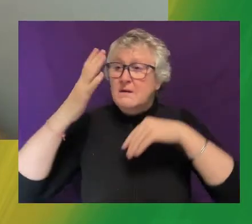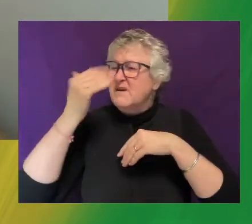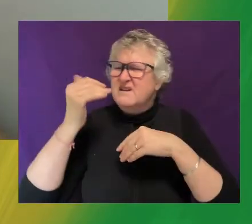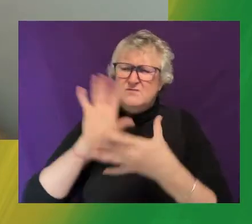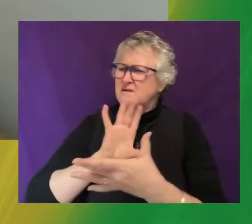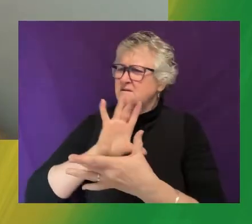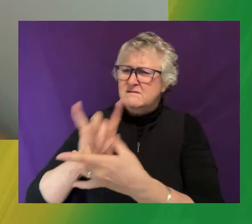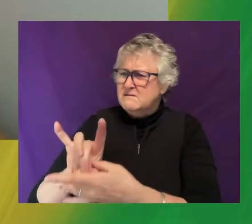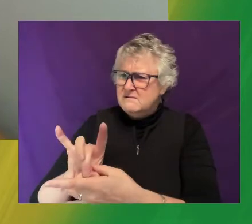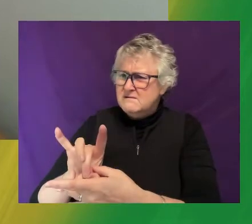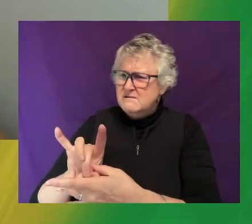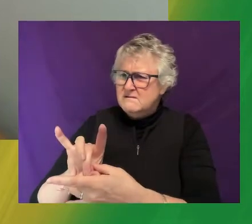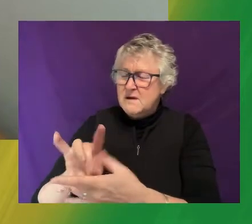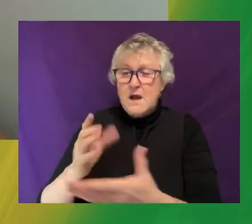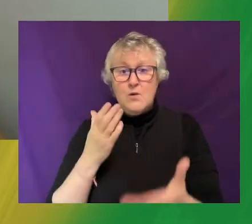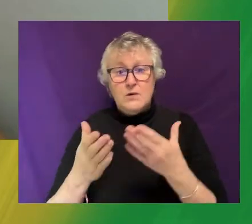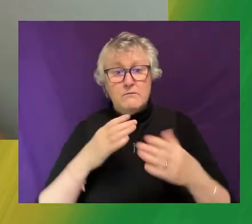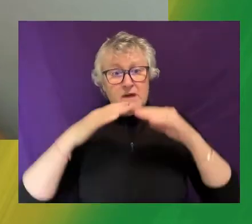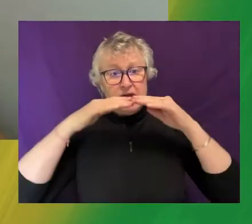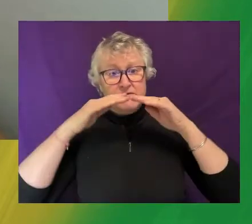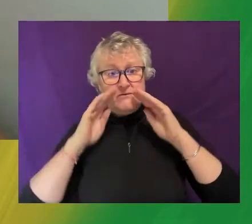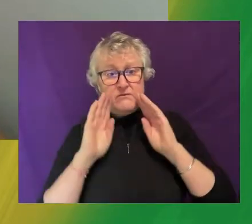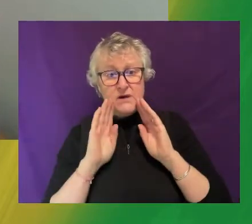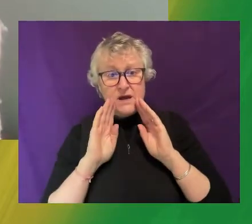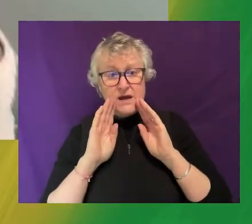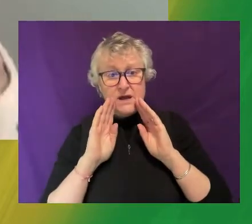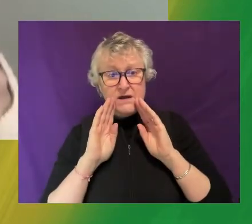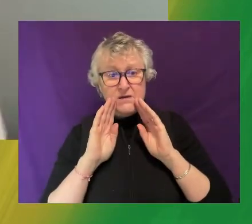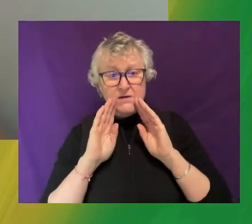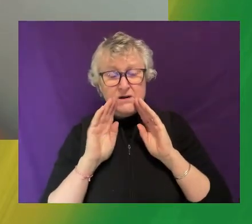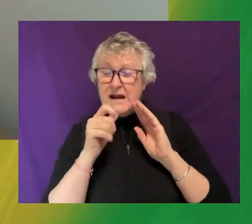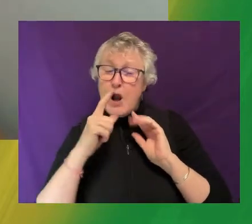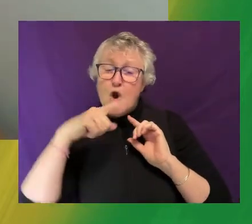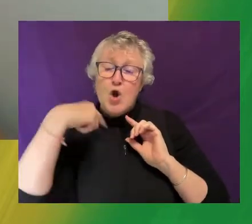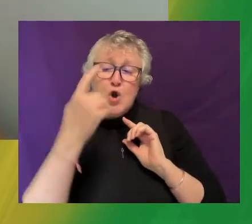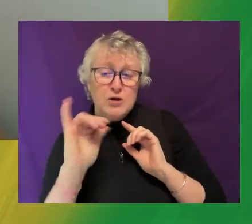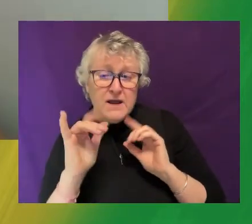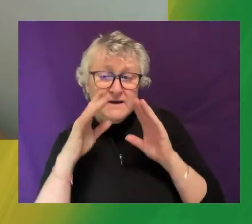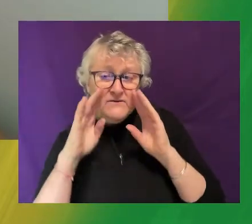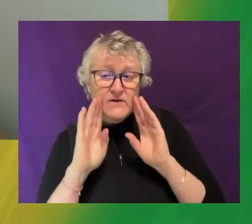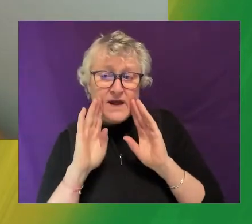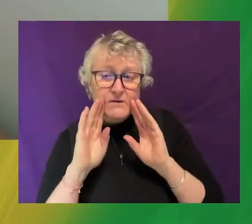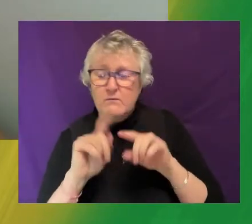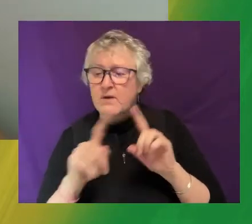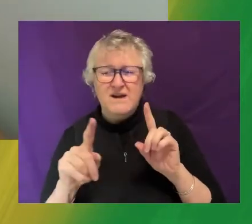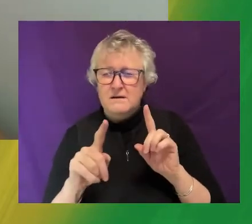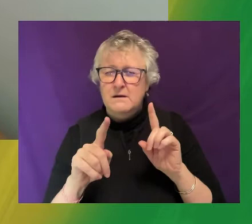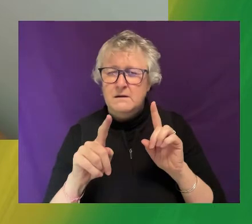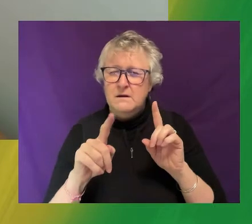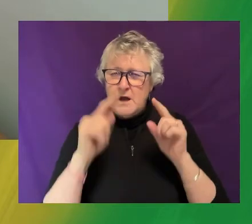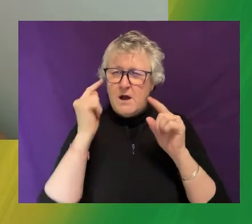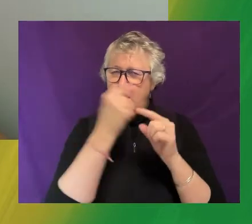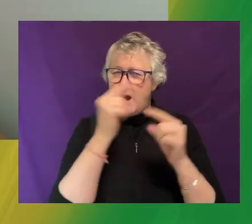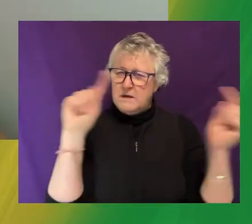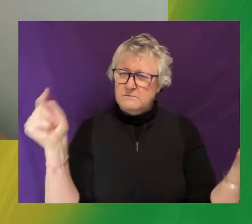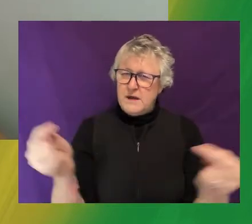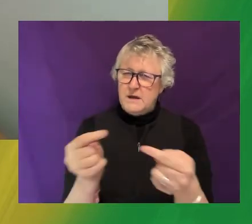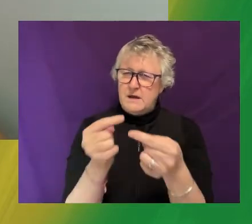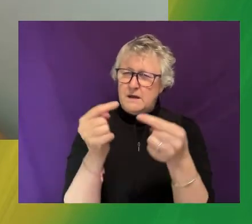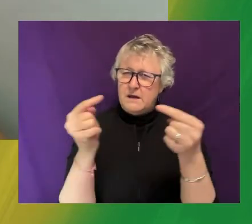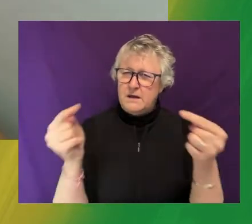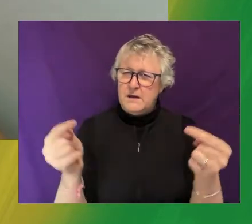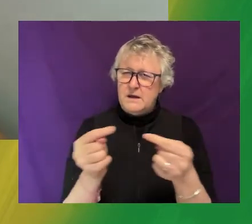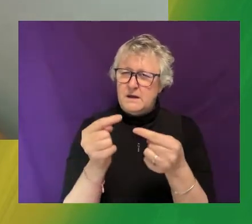may not wear a frown, but there's pain in our eyes because we're disconnected. Our expressions don't reflect our